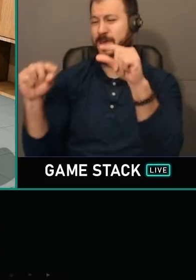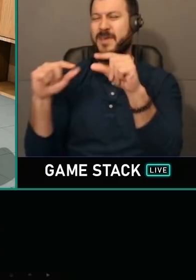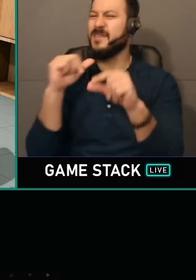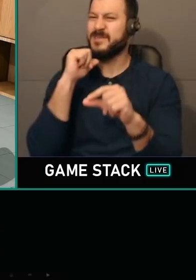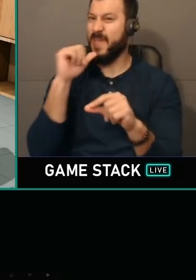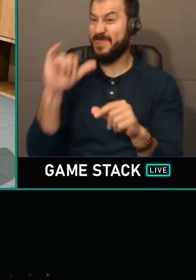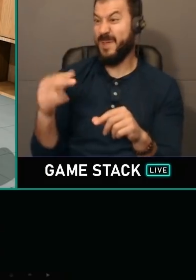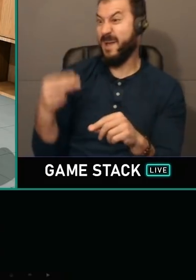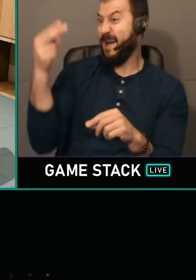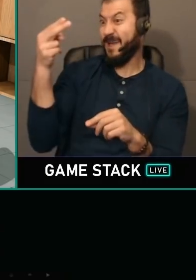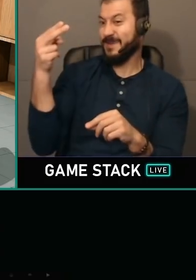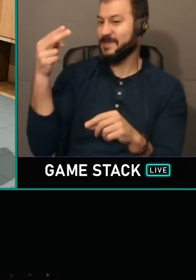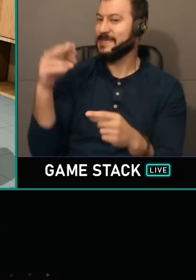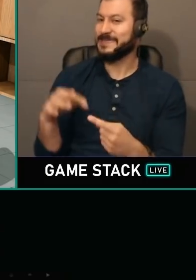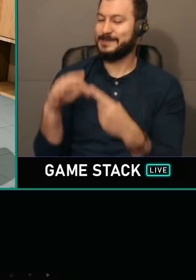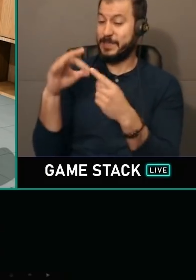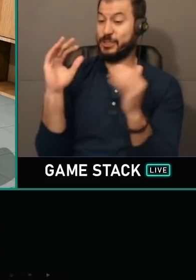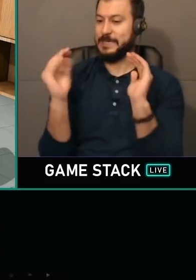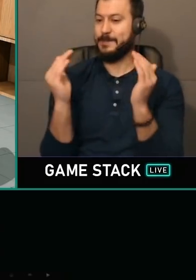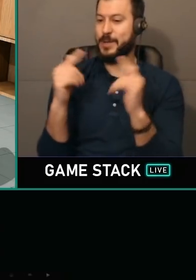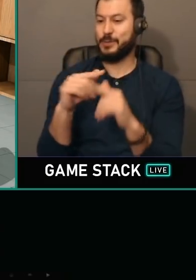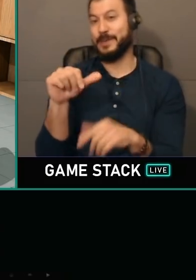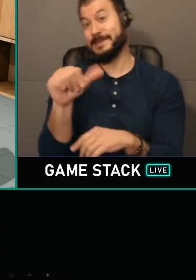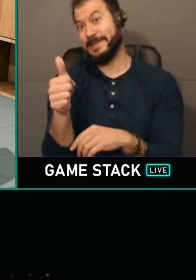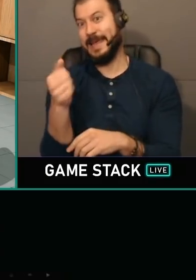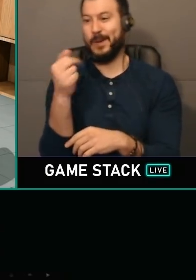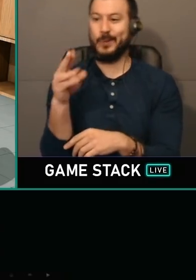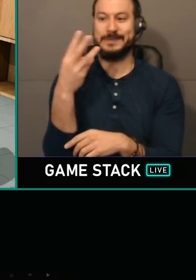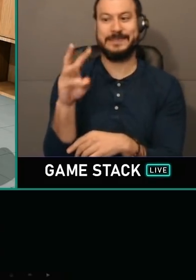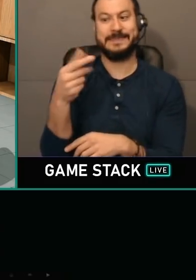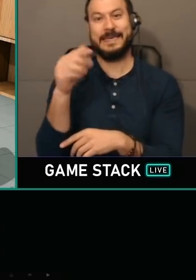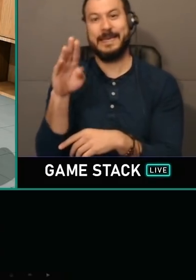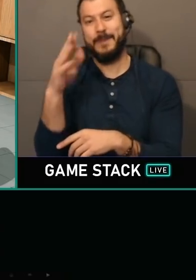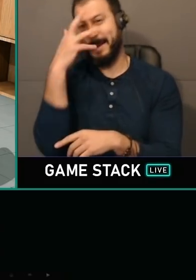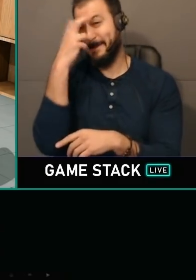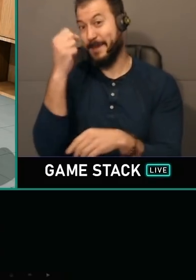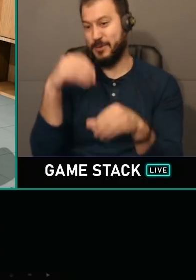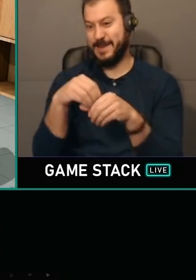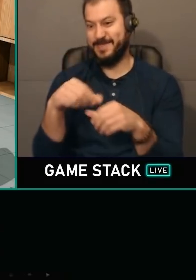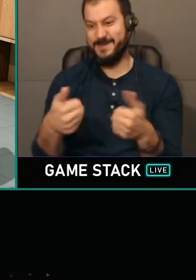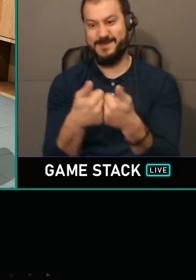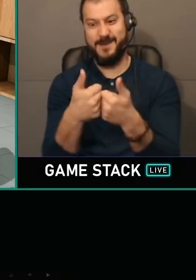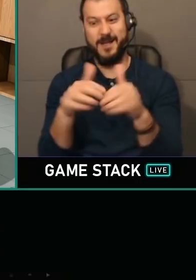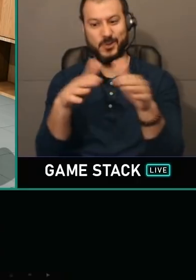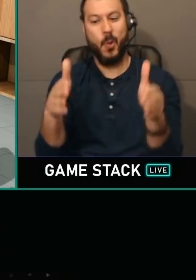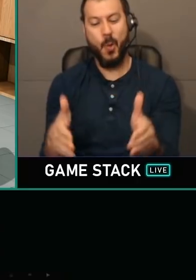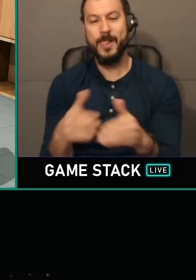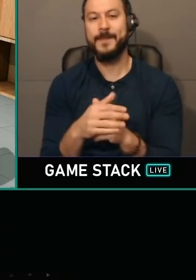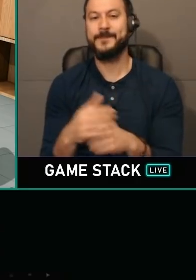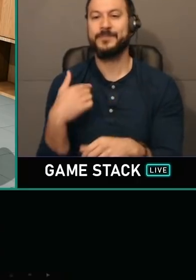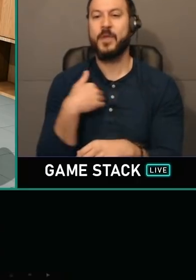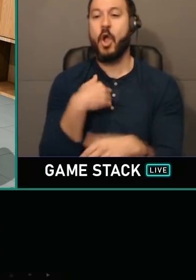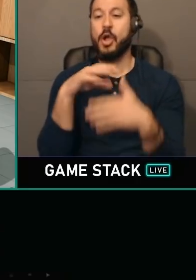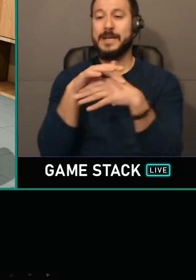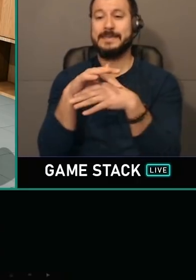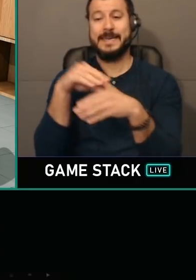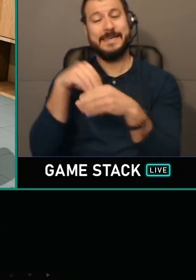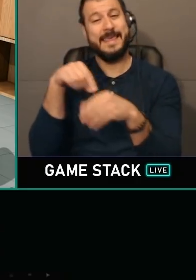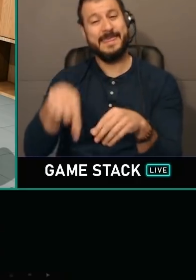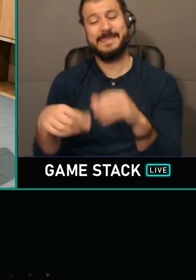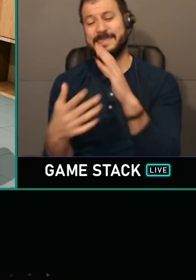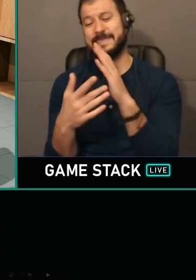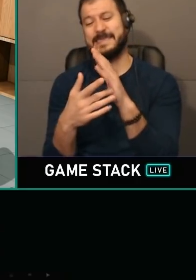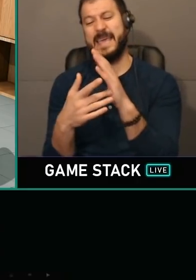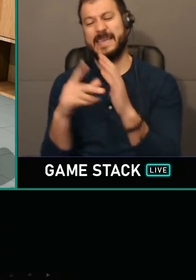high, especially compared to the 10 or 16 gigabytes of memory in our consoles. Our content in this tech demo is